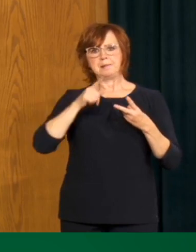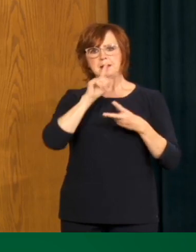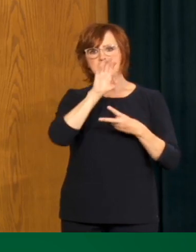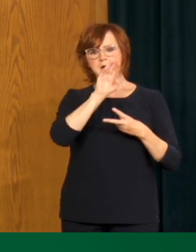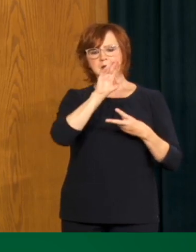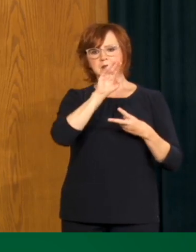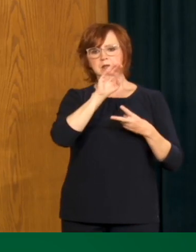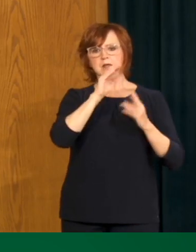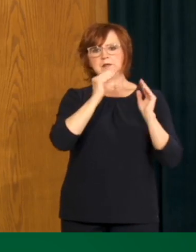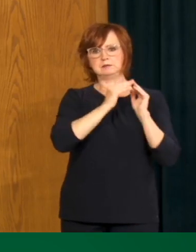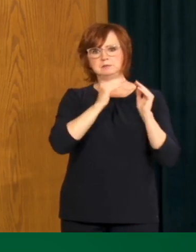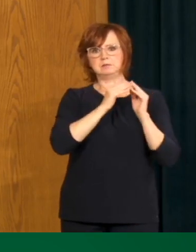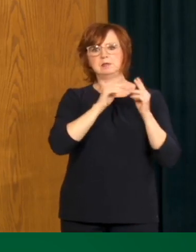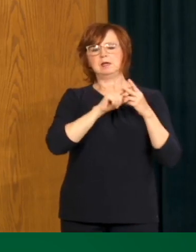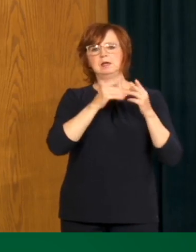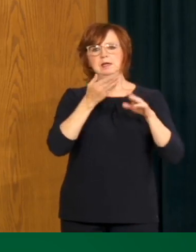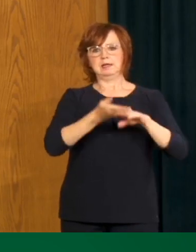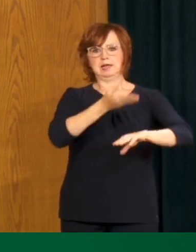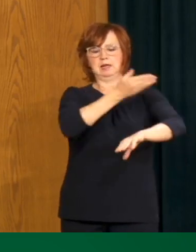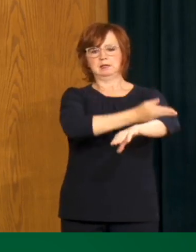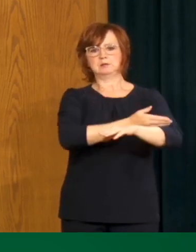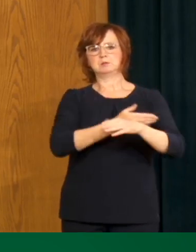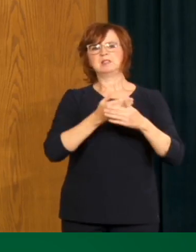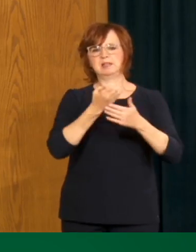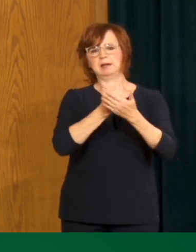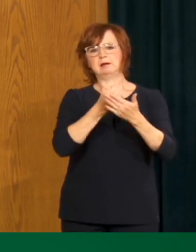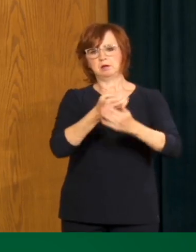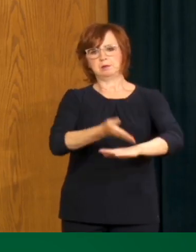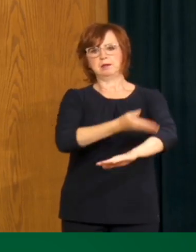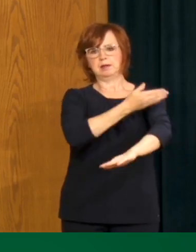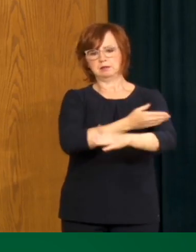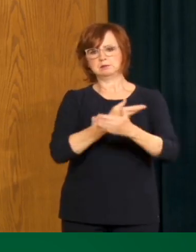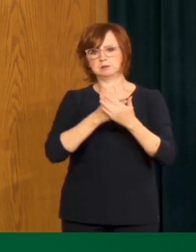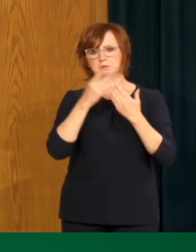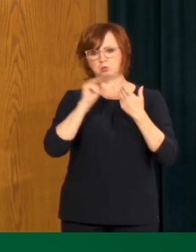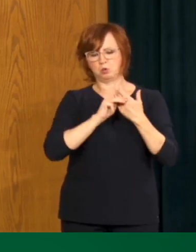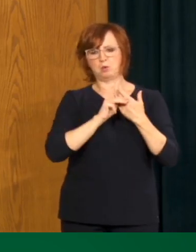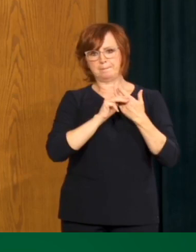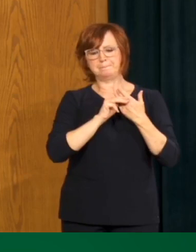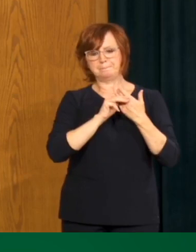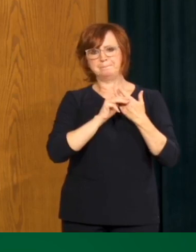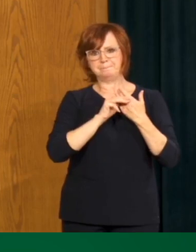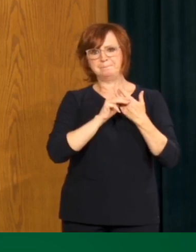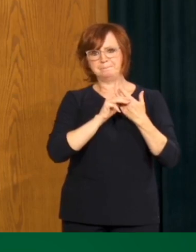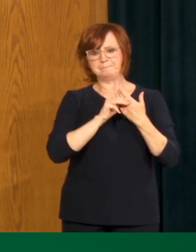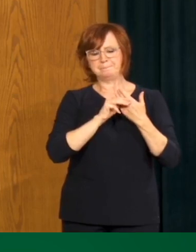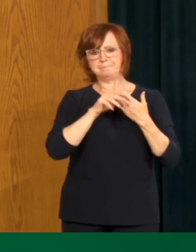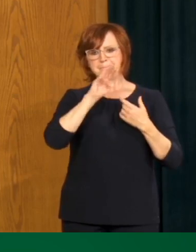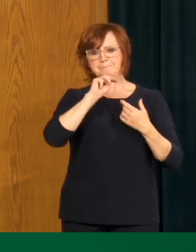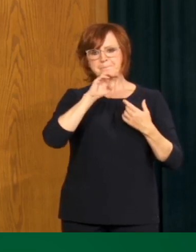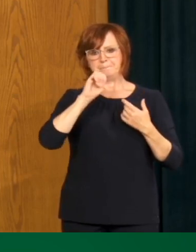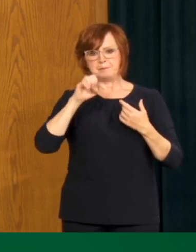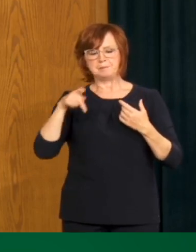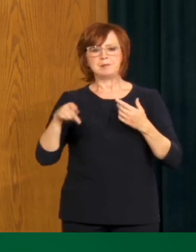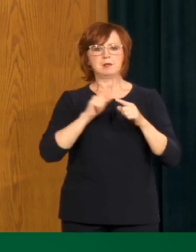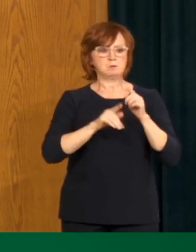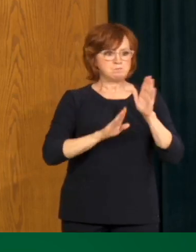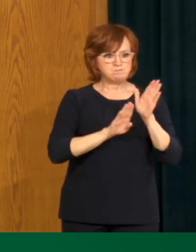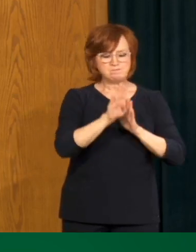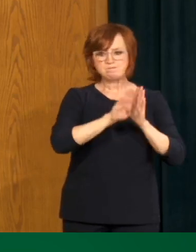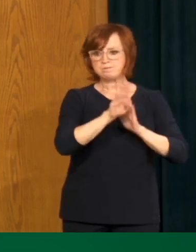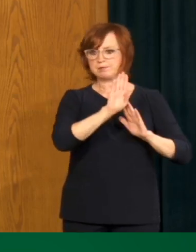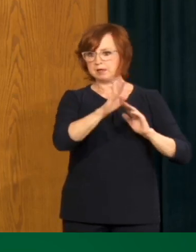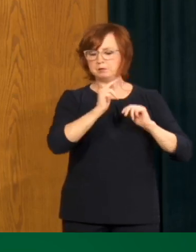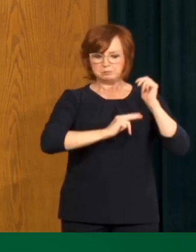that municipalities have the dollars to participate in the infrastructure projects that they have put forward, preserving